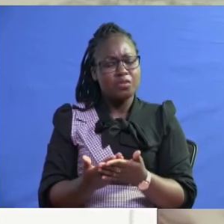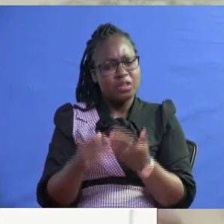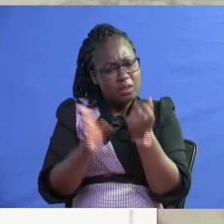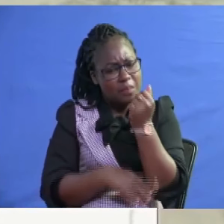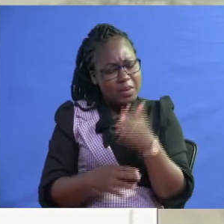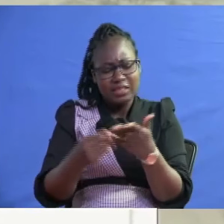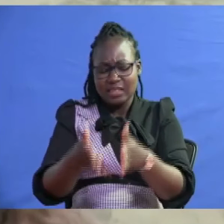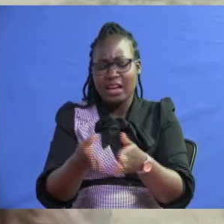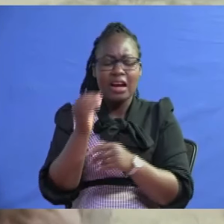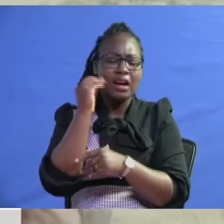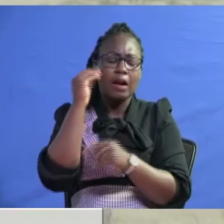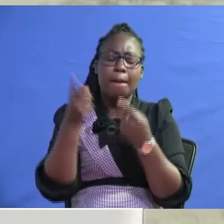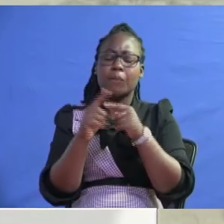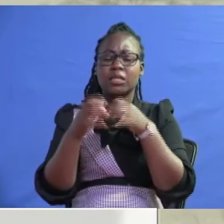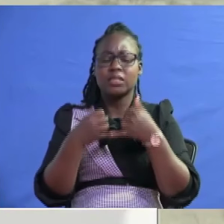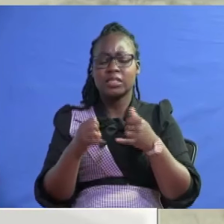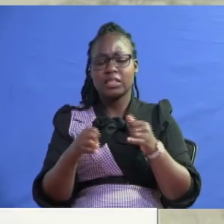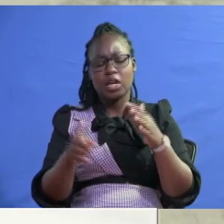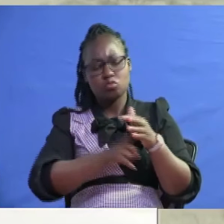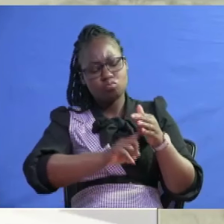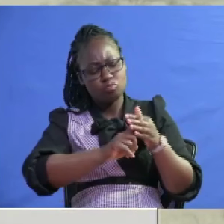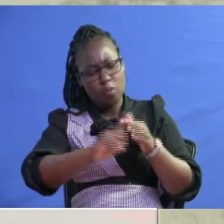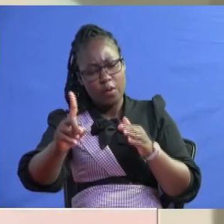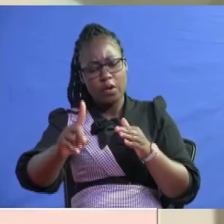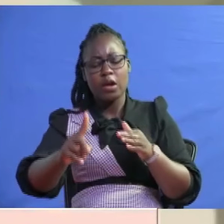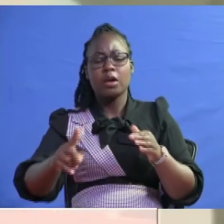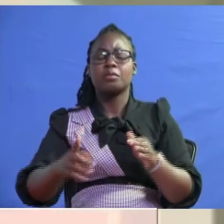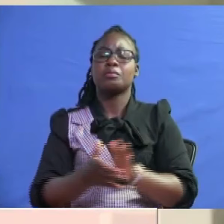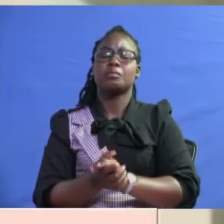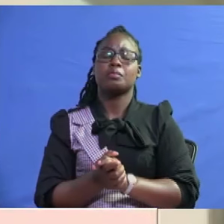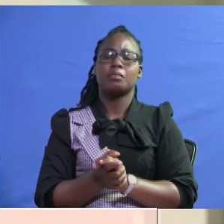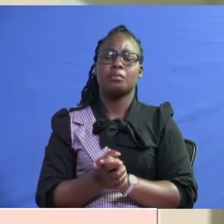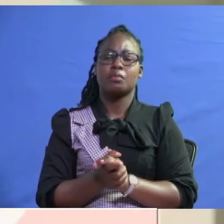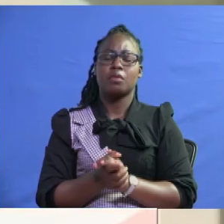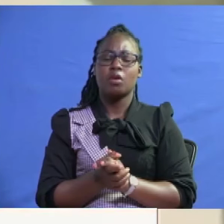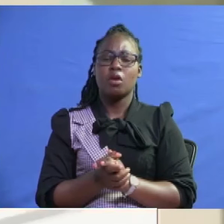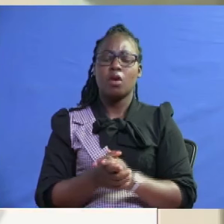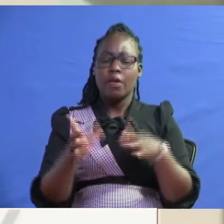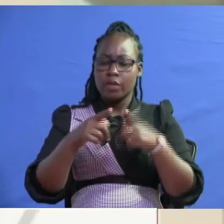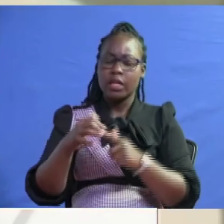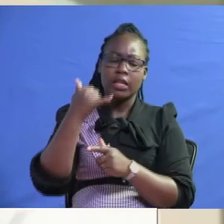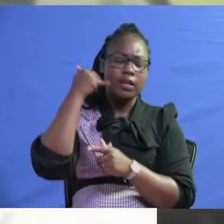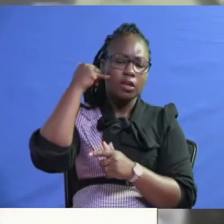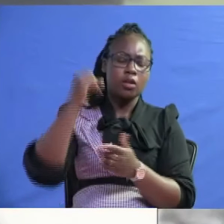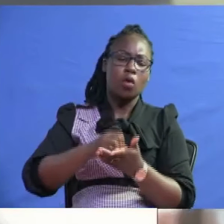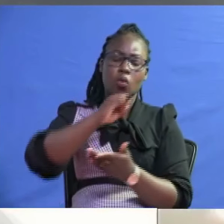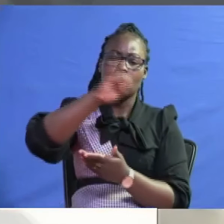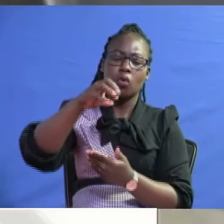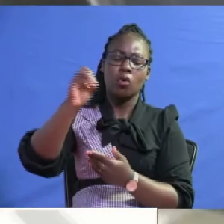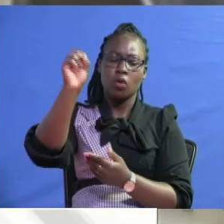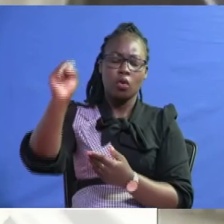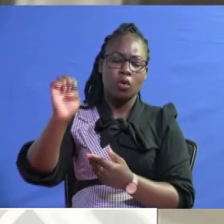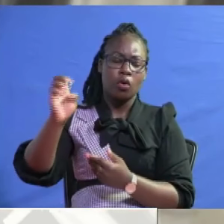at home, but we are trying to escape it and calm down. The Lake Nakuru launch captain Joseph Muya